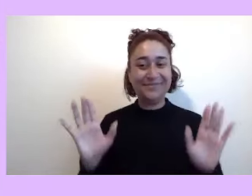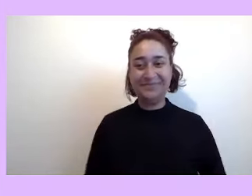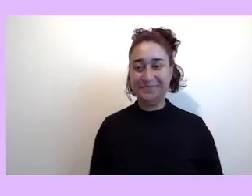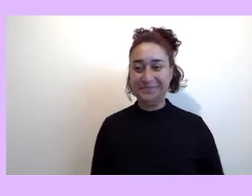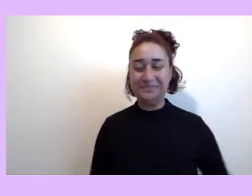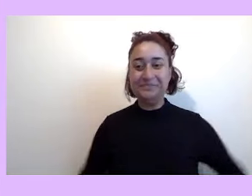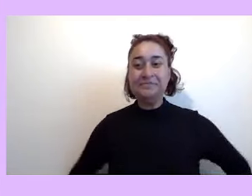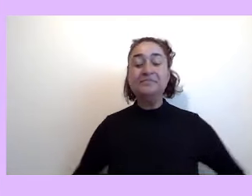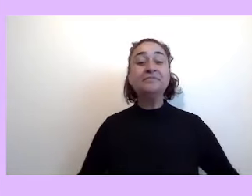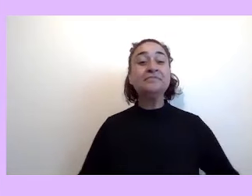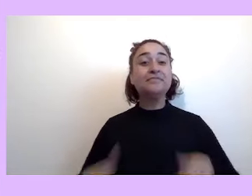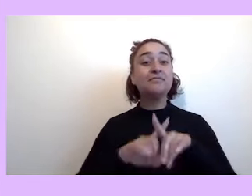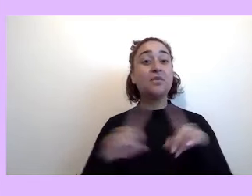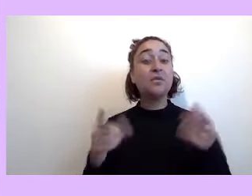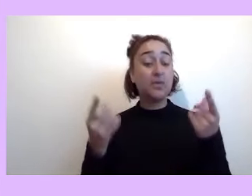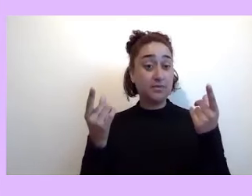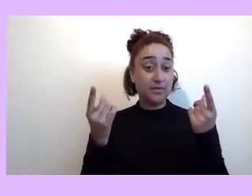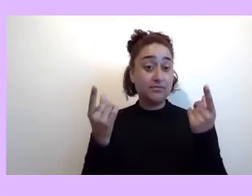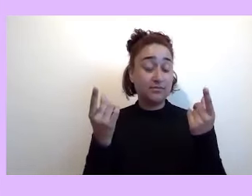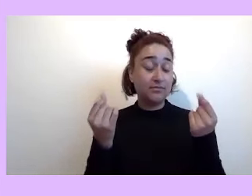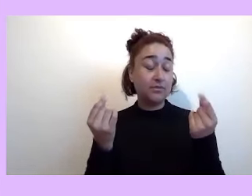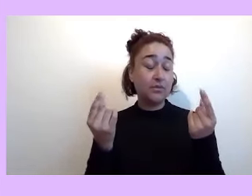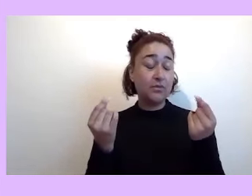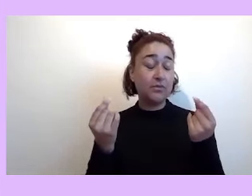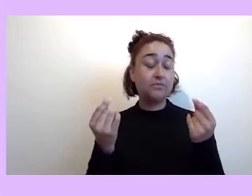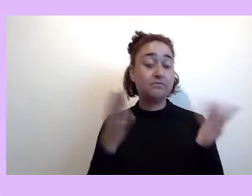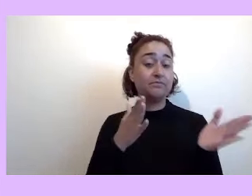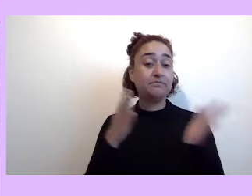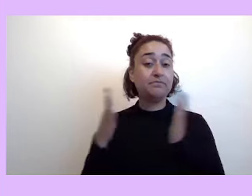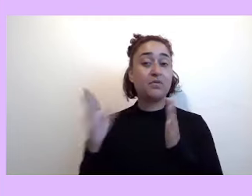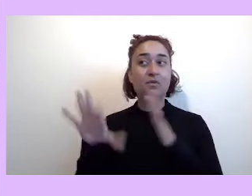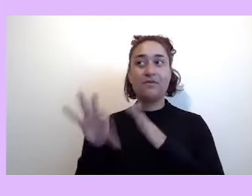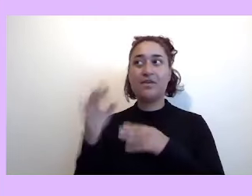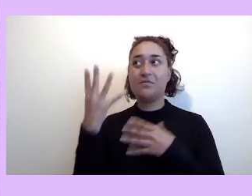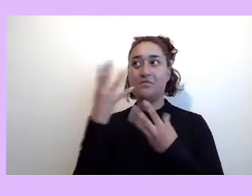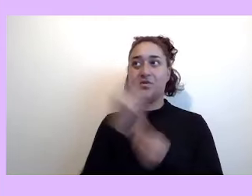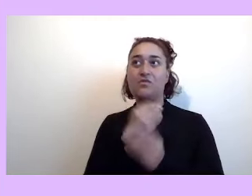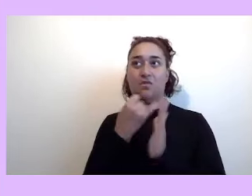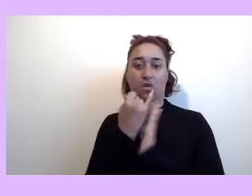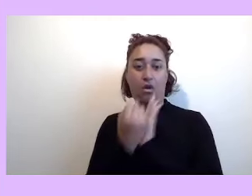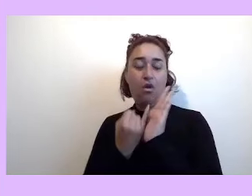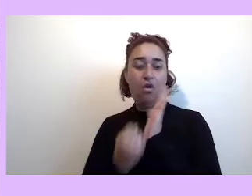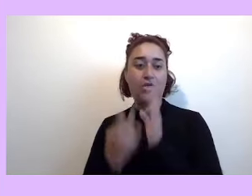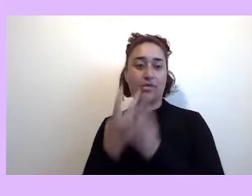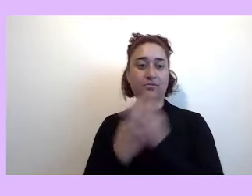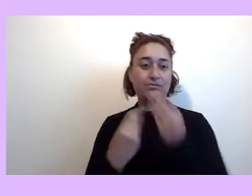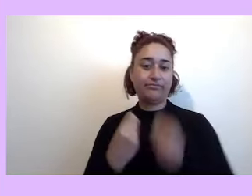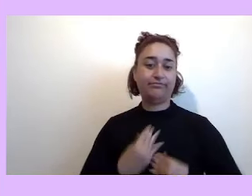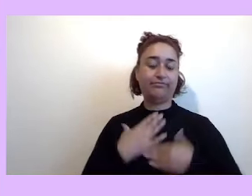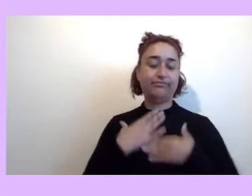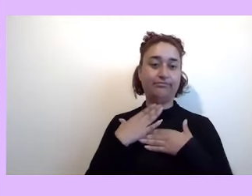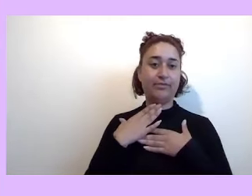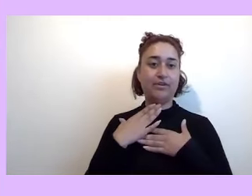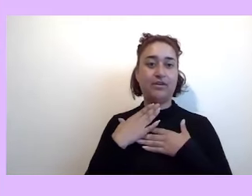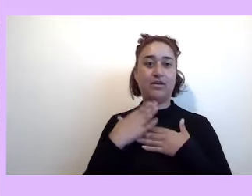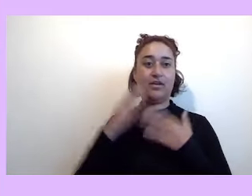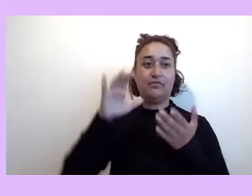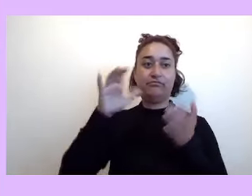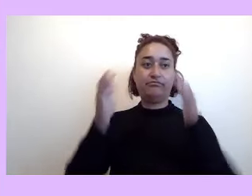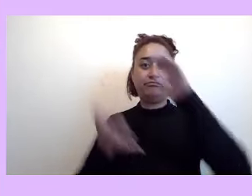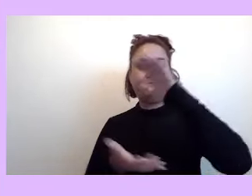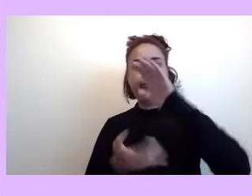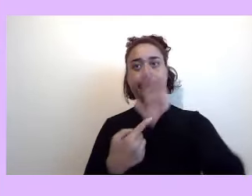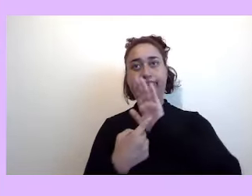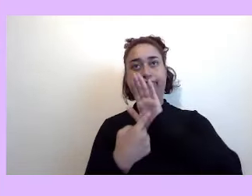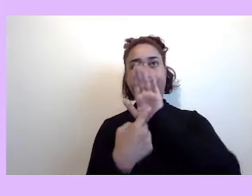But what we did do is we found a really beautiful piece that was both inspired by and flipped on its head and spoke